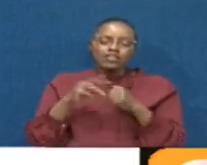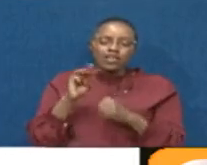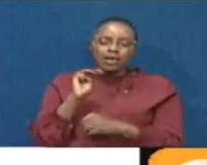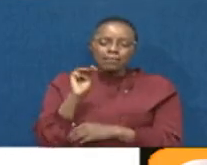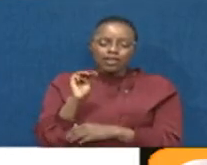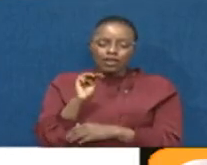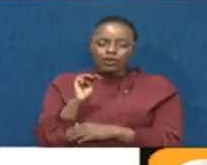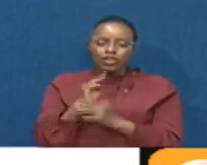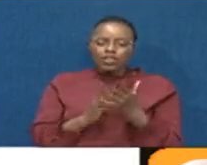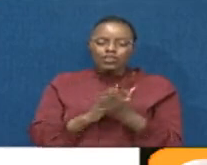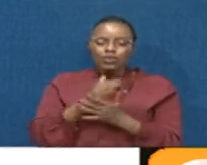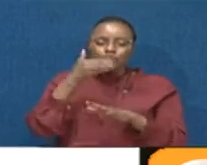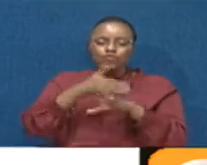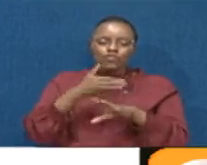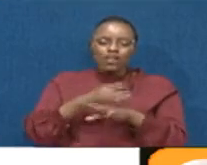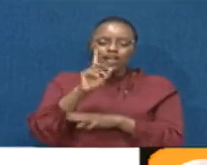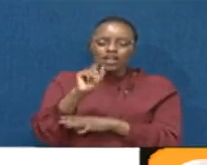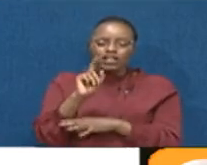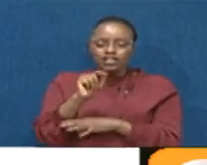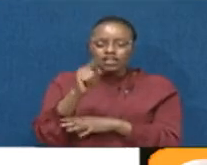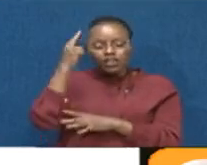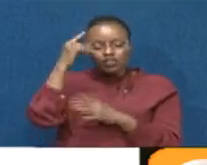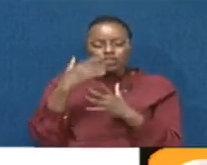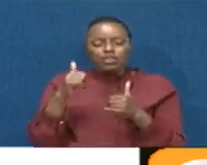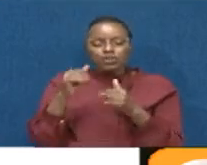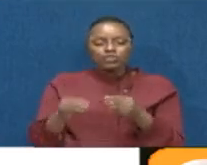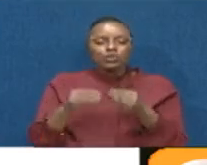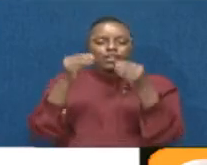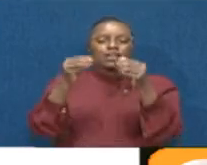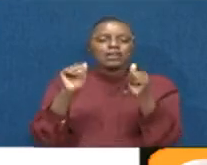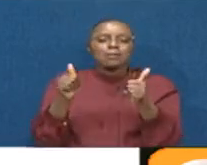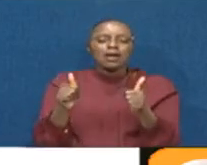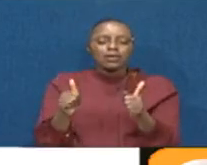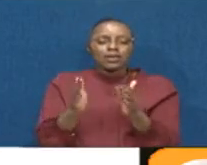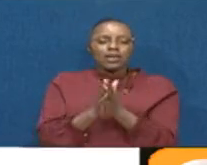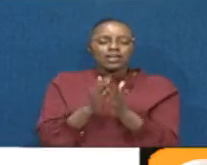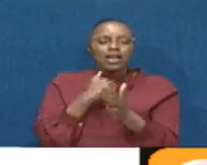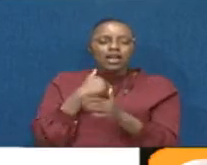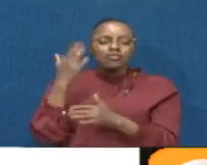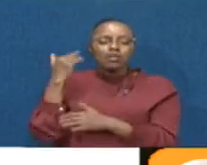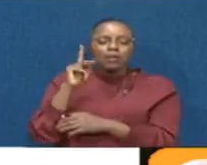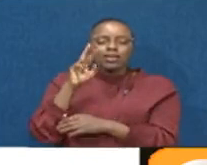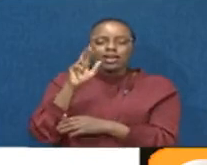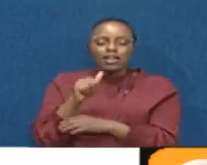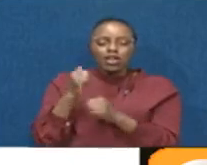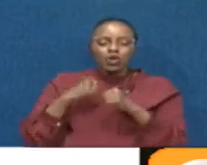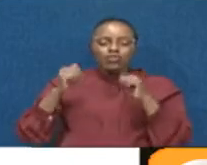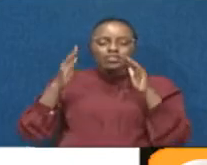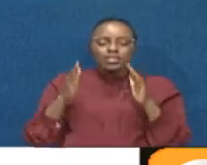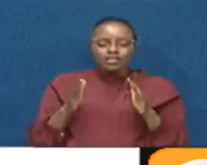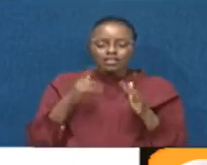million shillings through fake tenders for goods never supplied. Then there was a former KRA